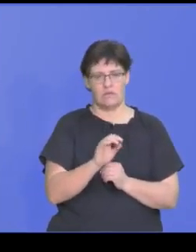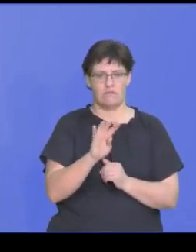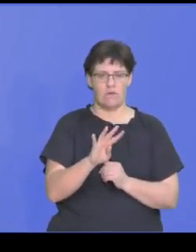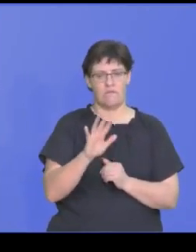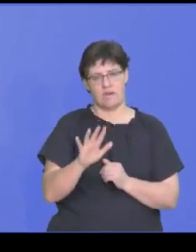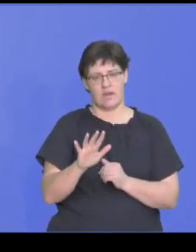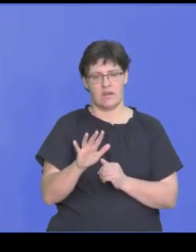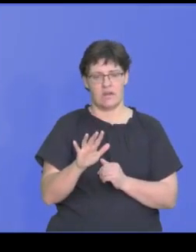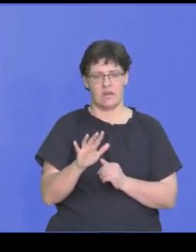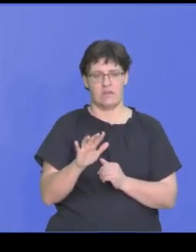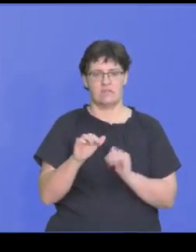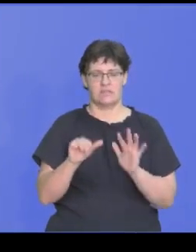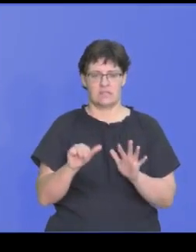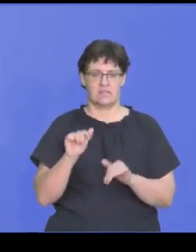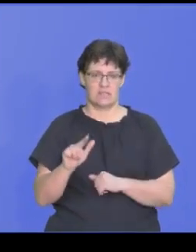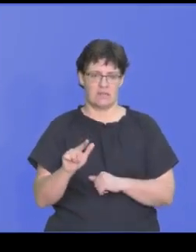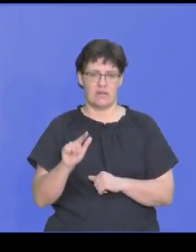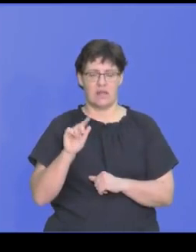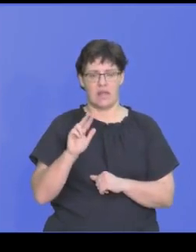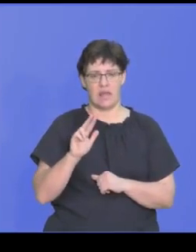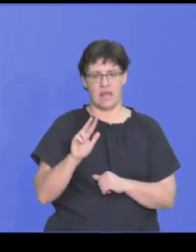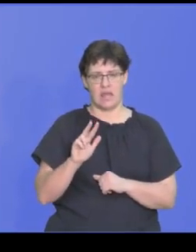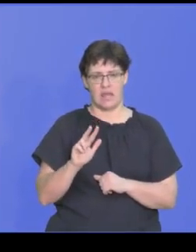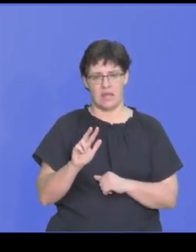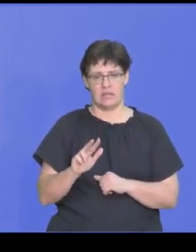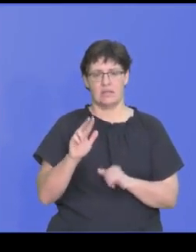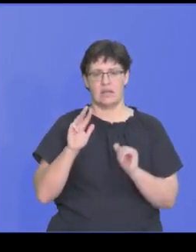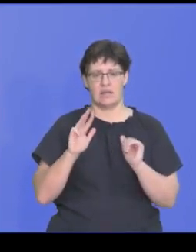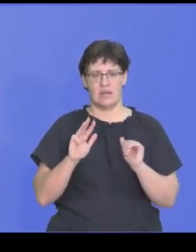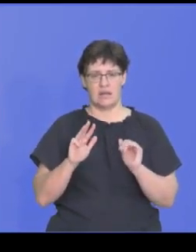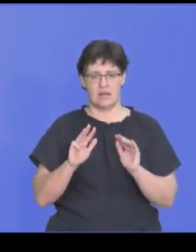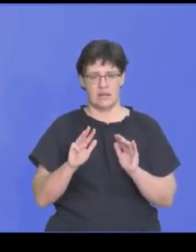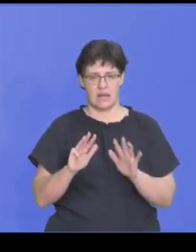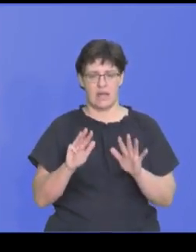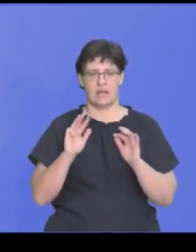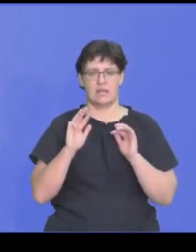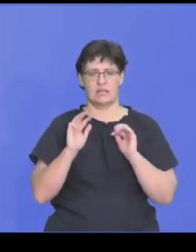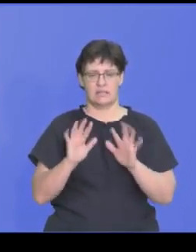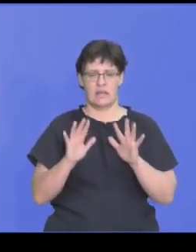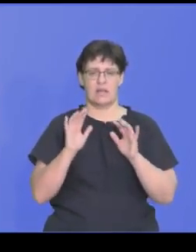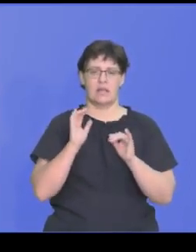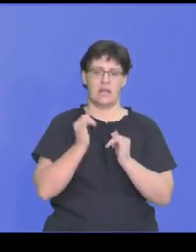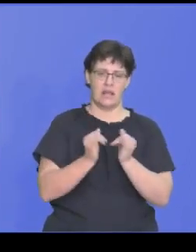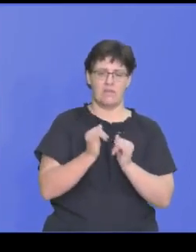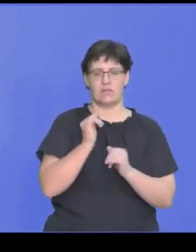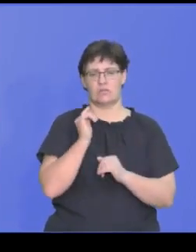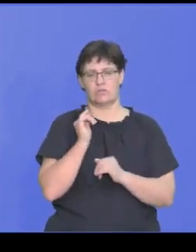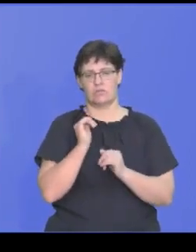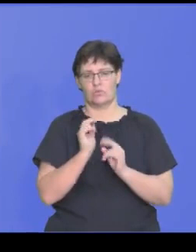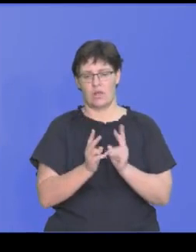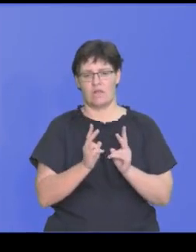3, 4, okay, 5, 6, 7, 8, 9, 10,